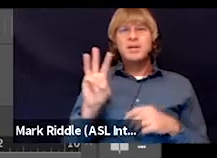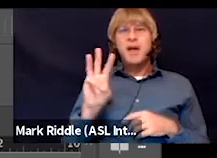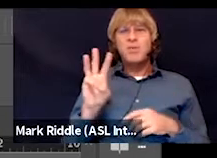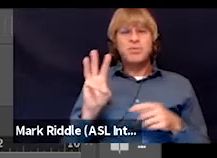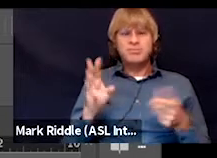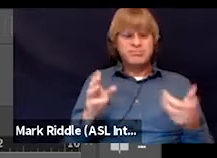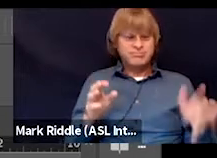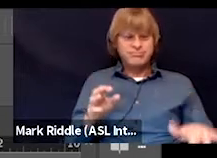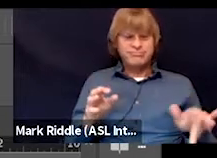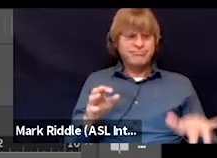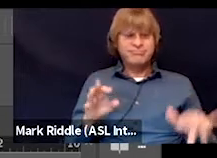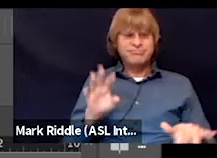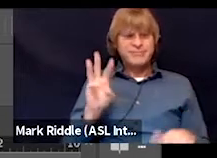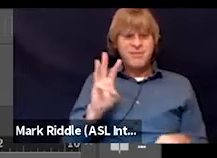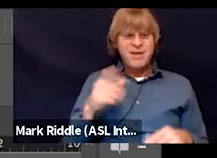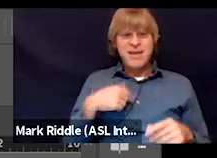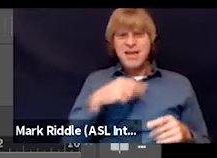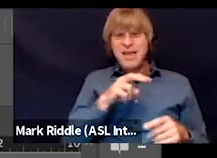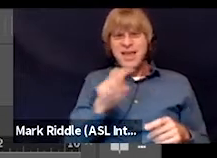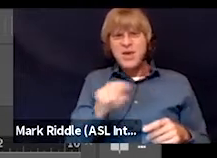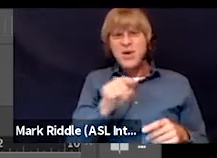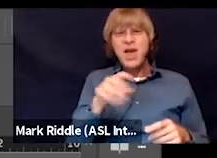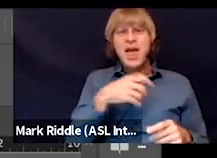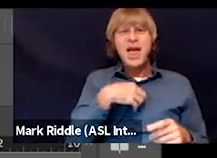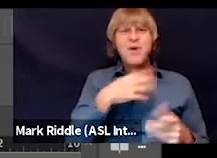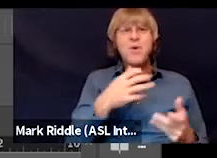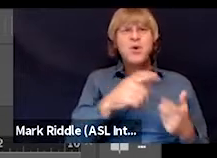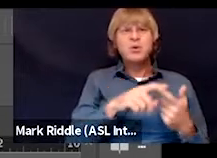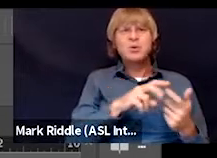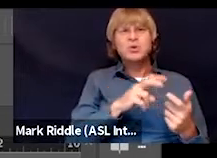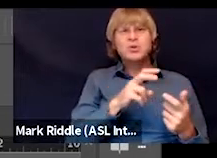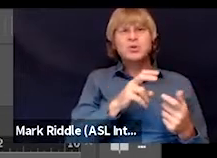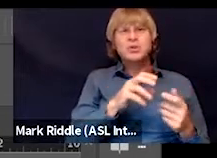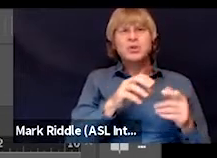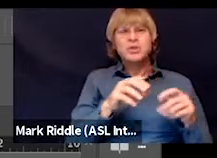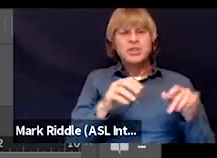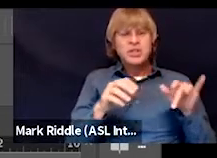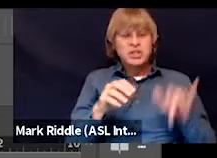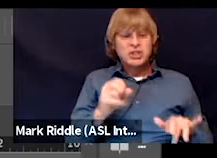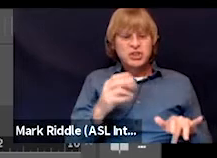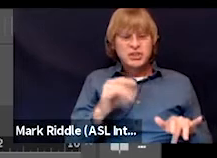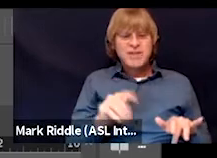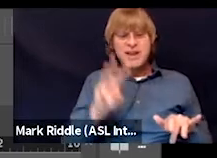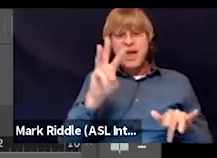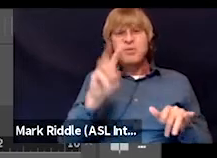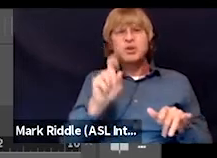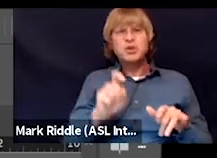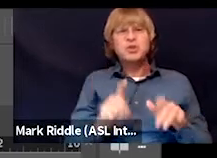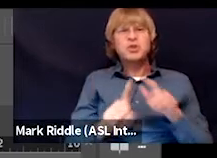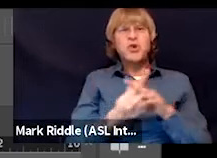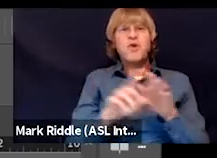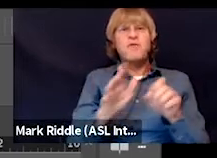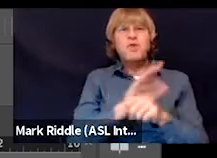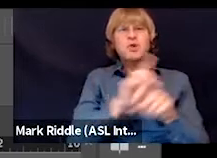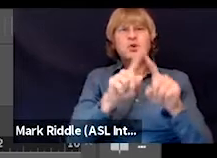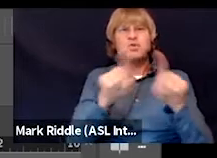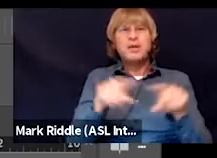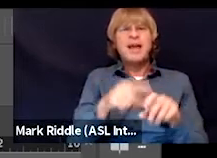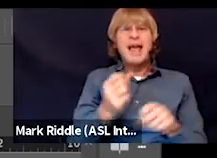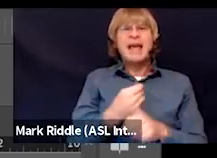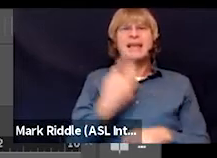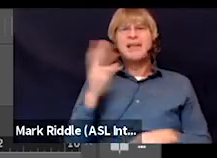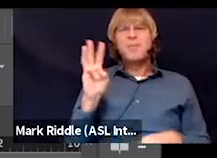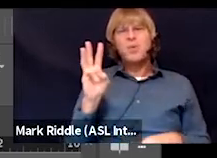do anything. Like if I'm here and I want to go Shift W, which should show full screen, I get a